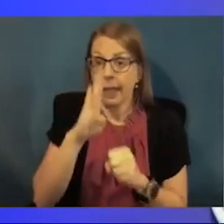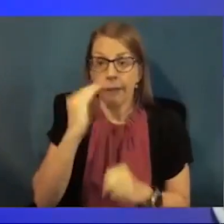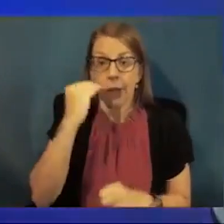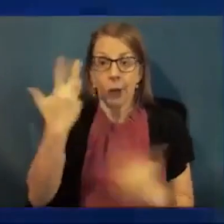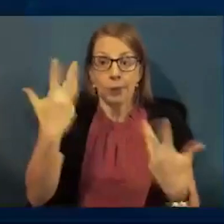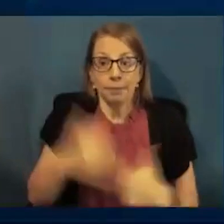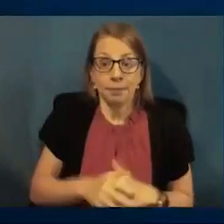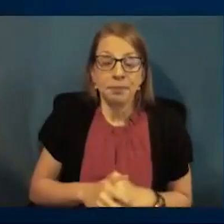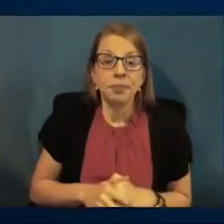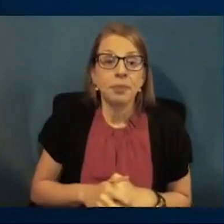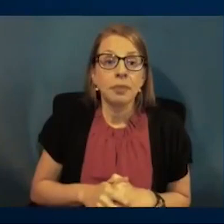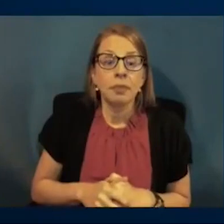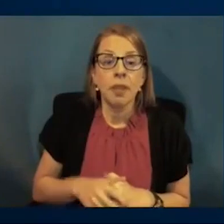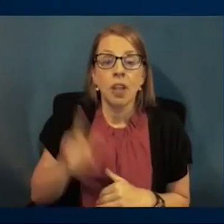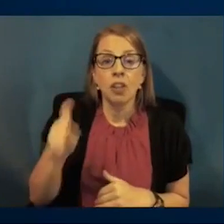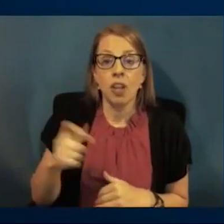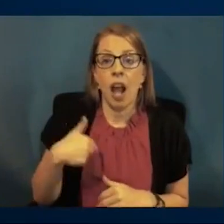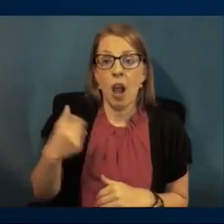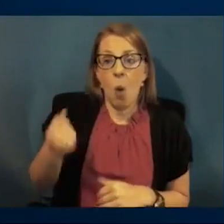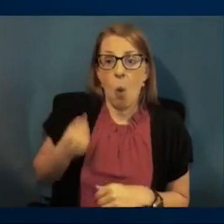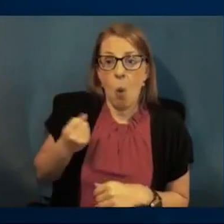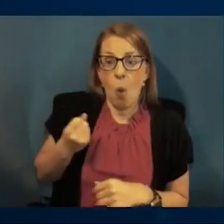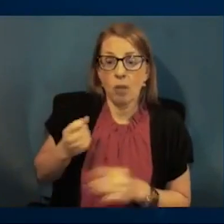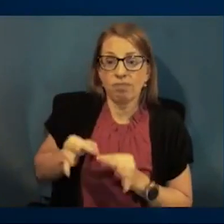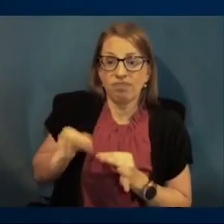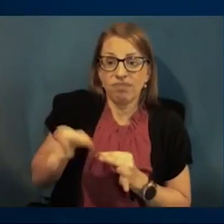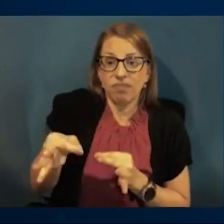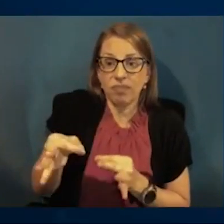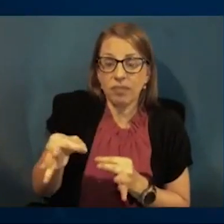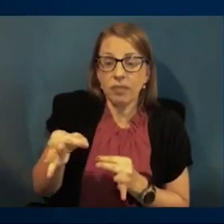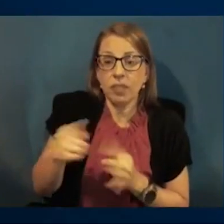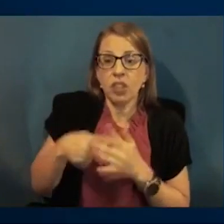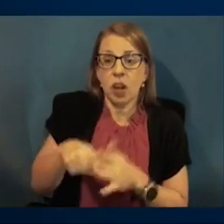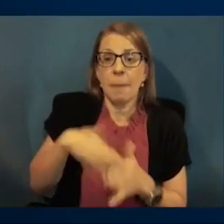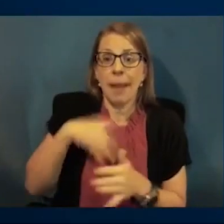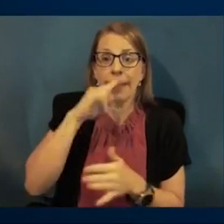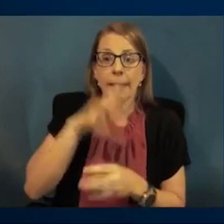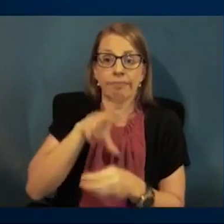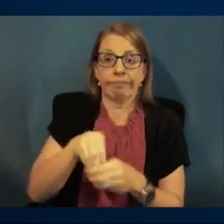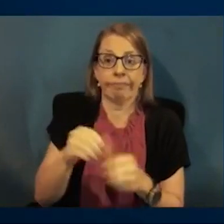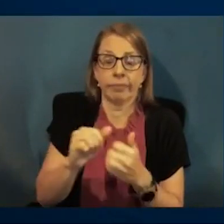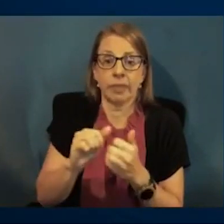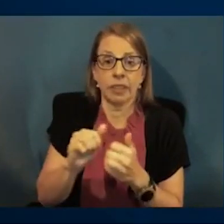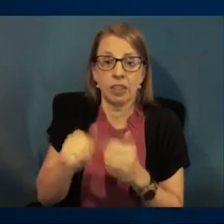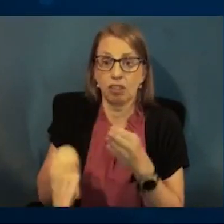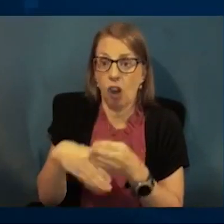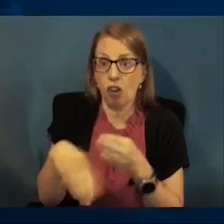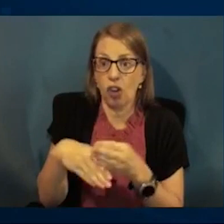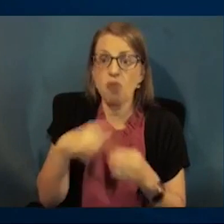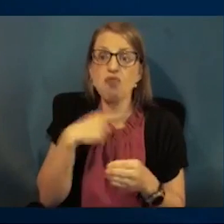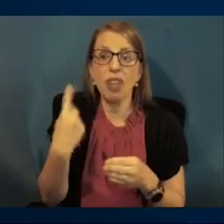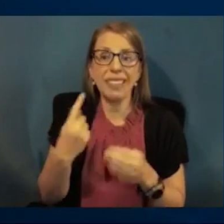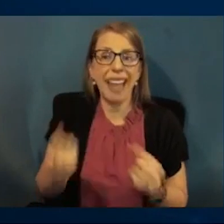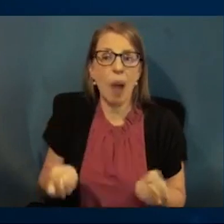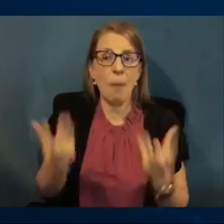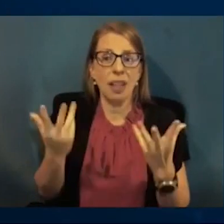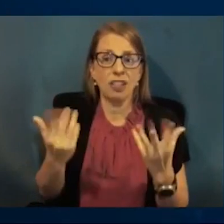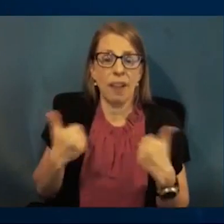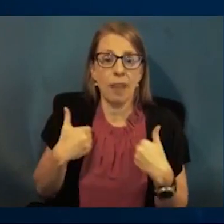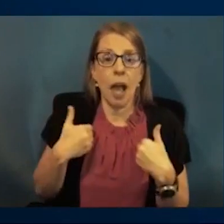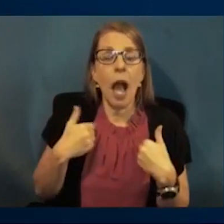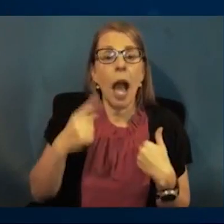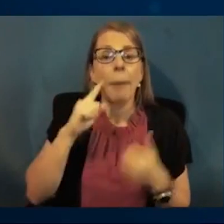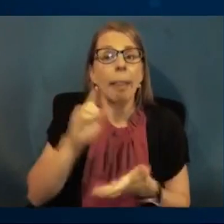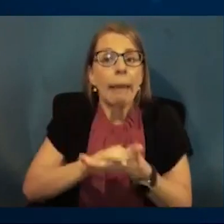off on starting my young kids in soccer? How much increased risk are they at? I actually believe one of my young kids had COVID, is